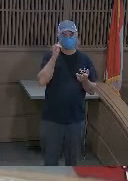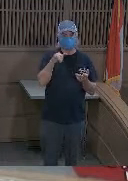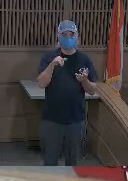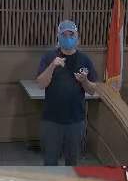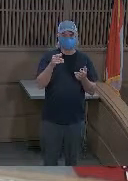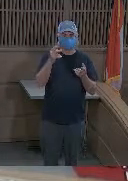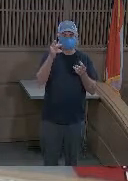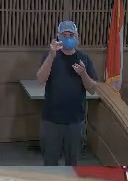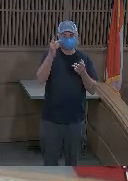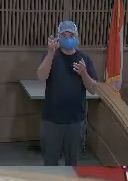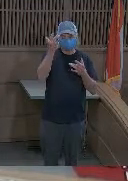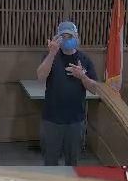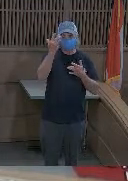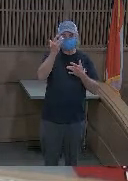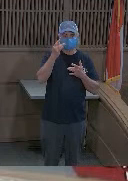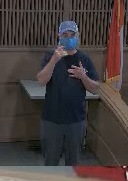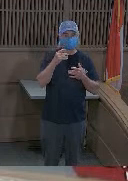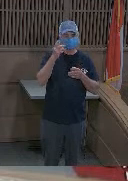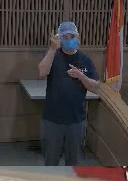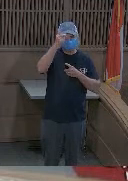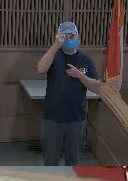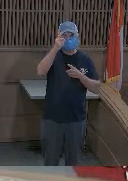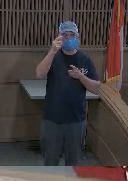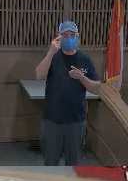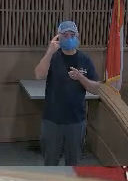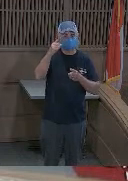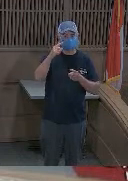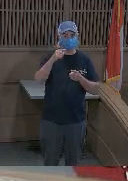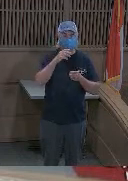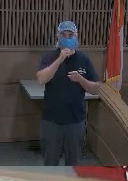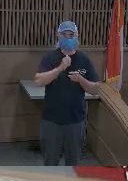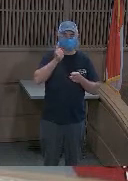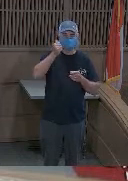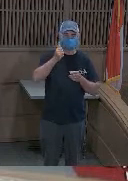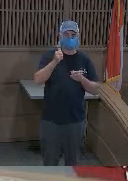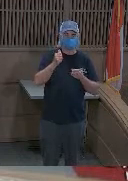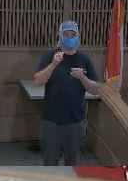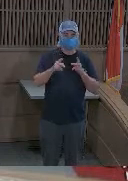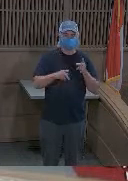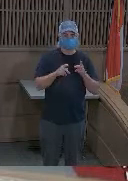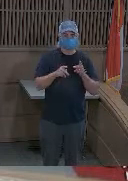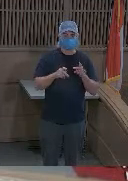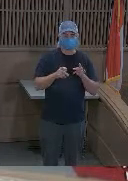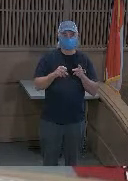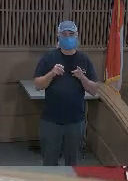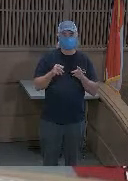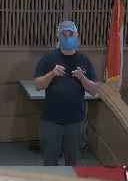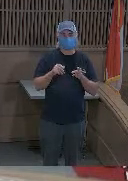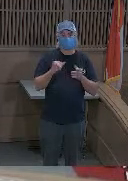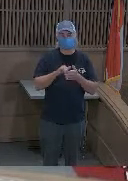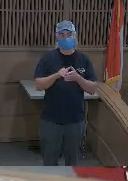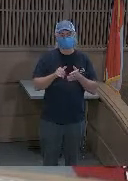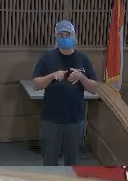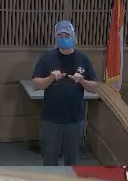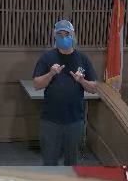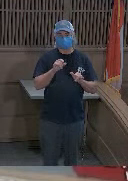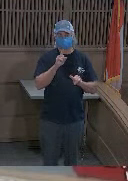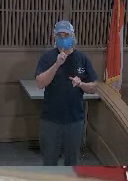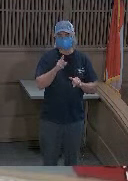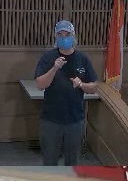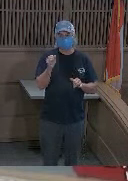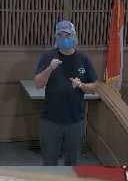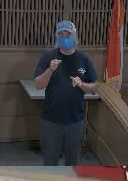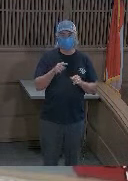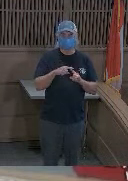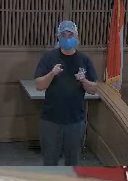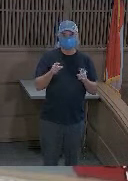disease that was far more dangerous for older people, and that's still true. But hopefully we are realizing, if